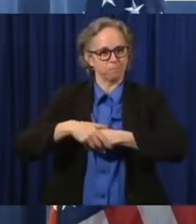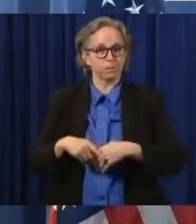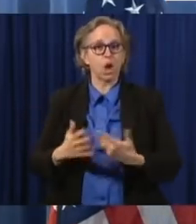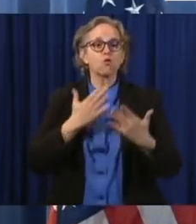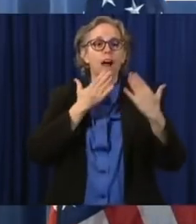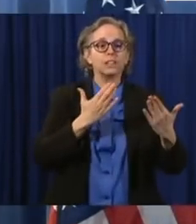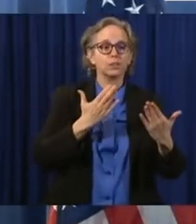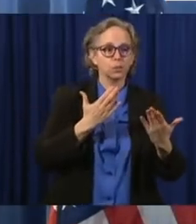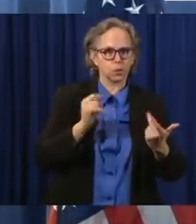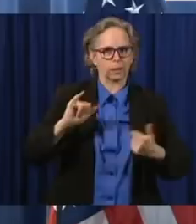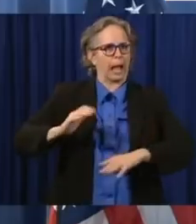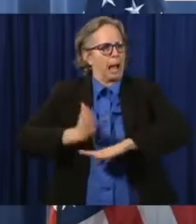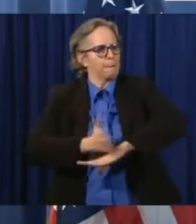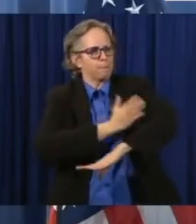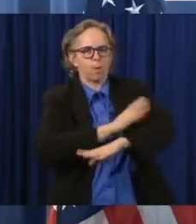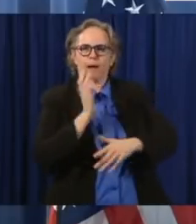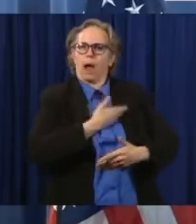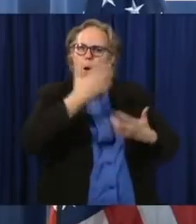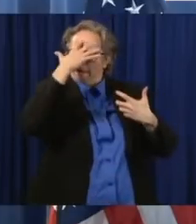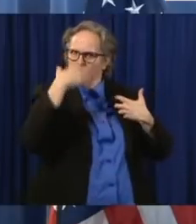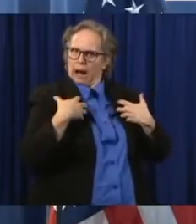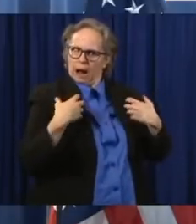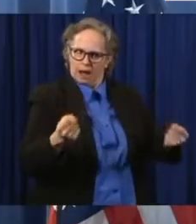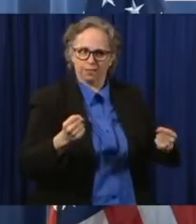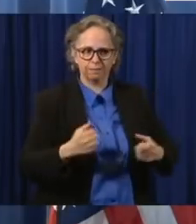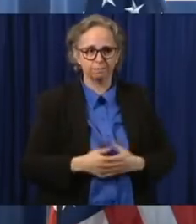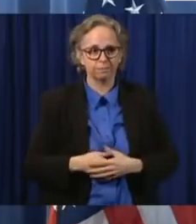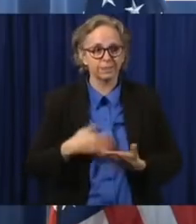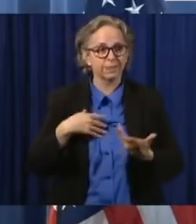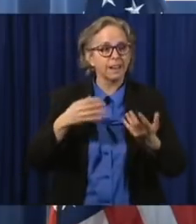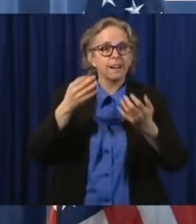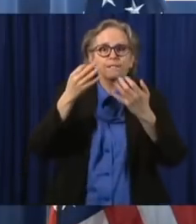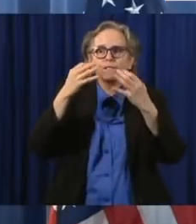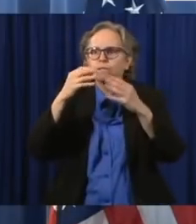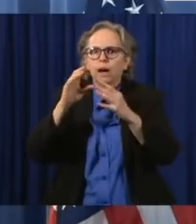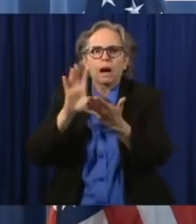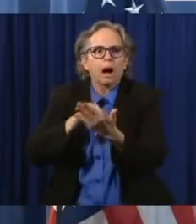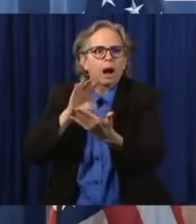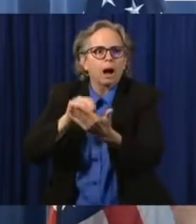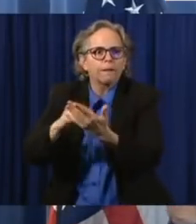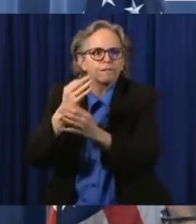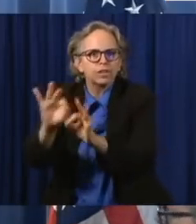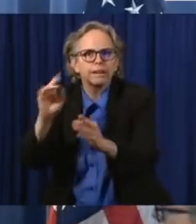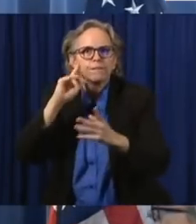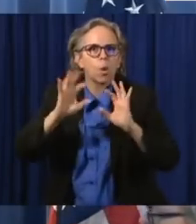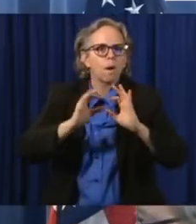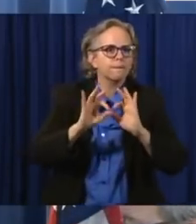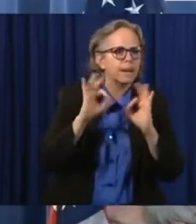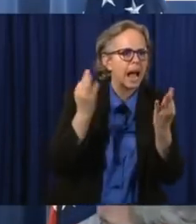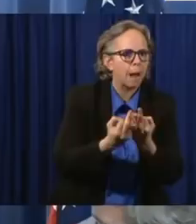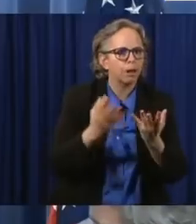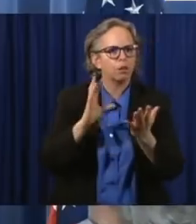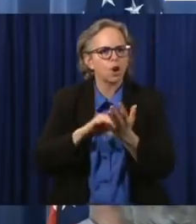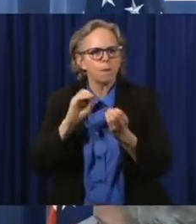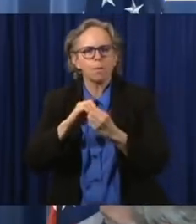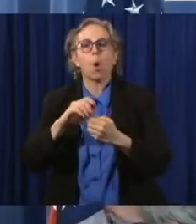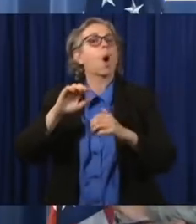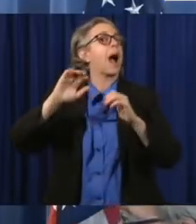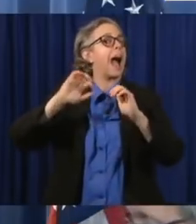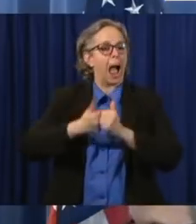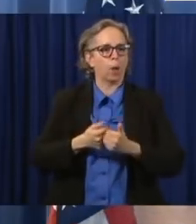has free educational tools and resources for families. Learn more at onoursleeves.org.